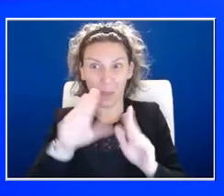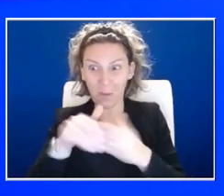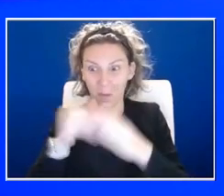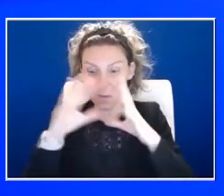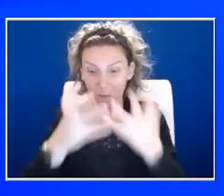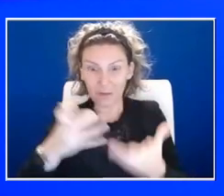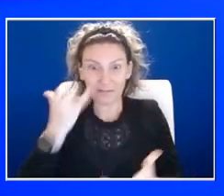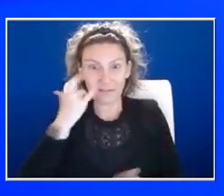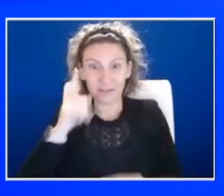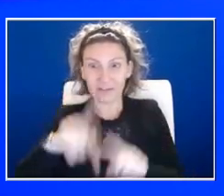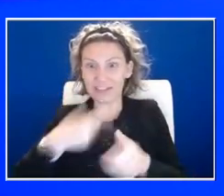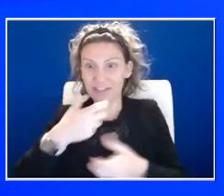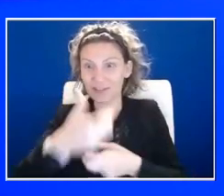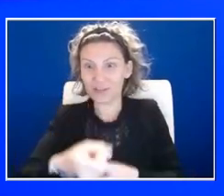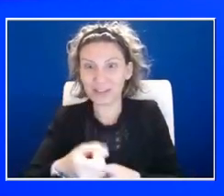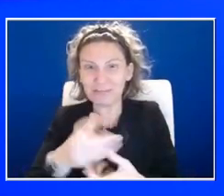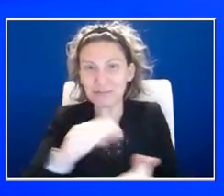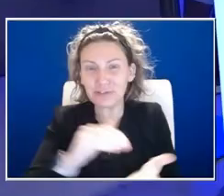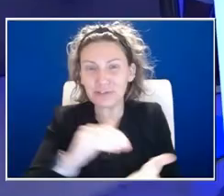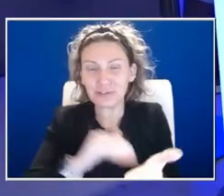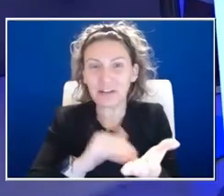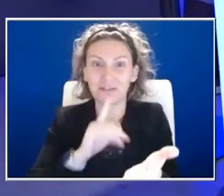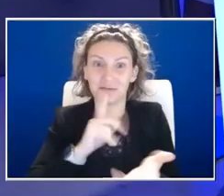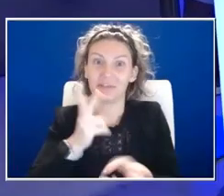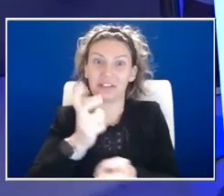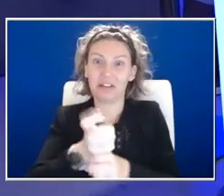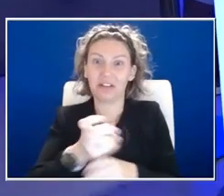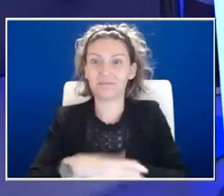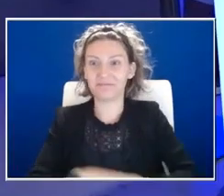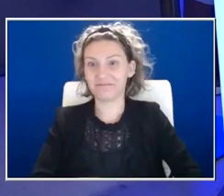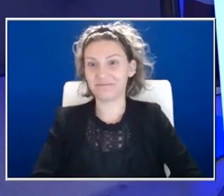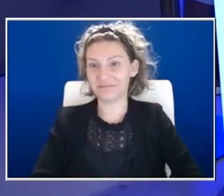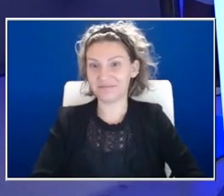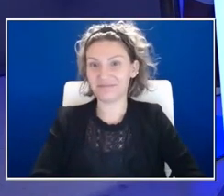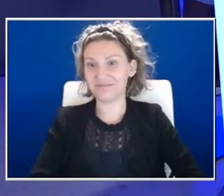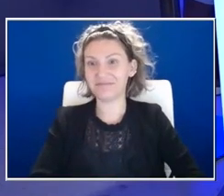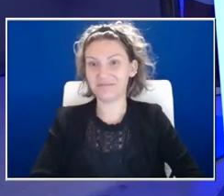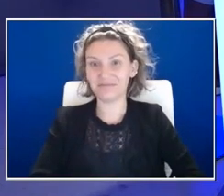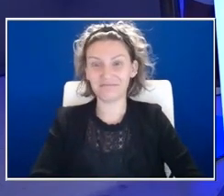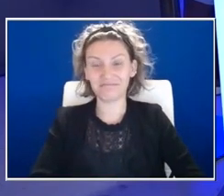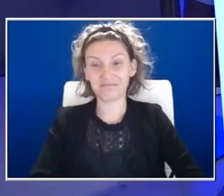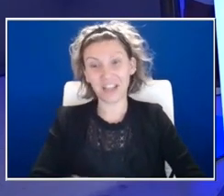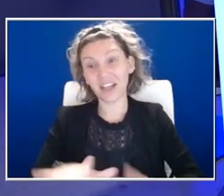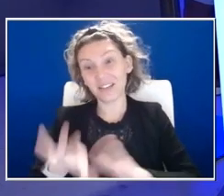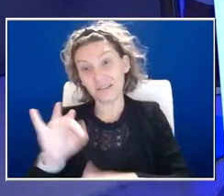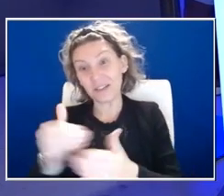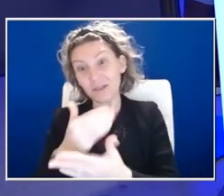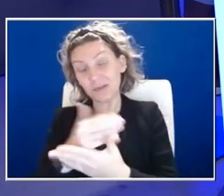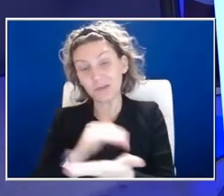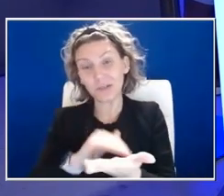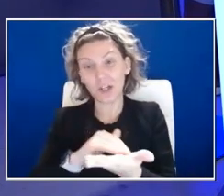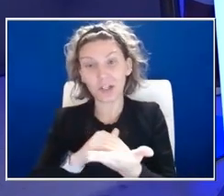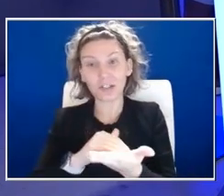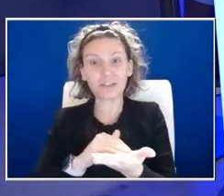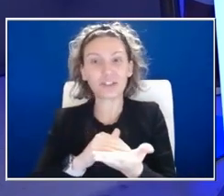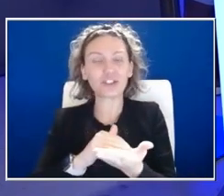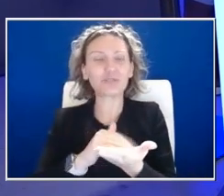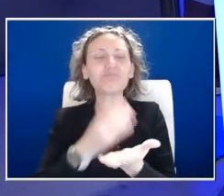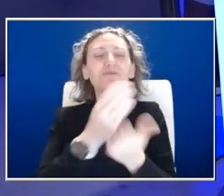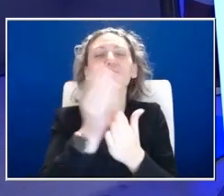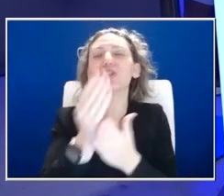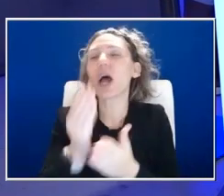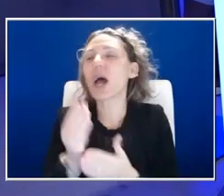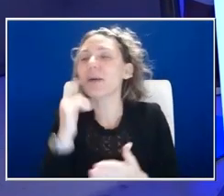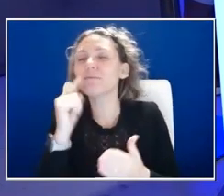then it's really hard. You know, so find a new doctor. Yeah, exactly. Mm-hmm. Shop around. It's okay mm-hmm. to ask questions. Mm-hmm. And as we always say, get